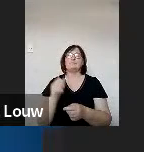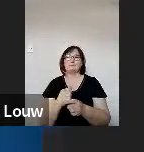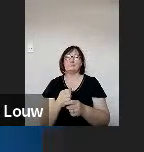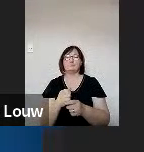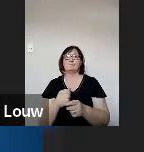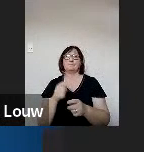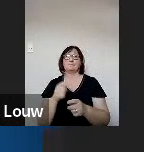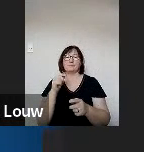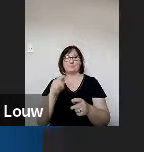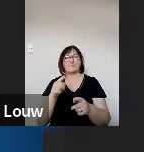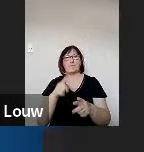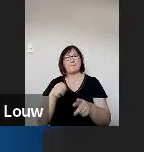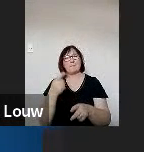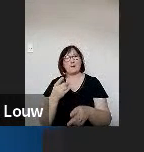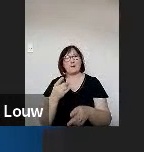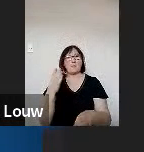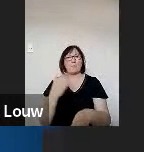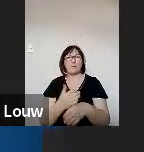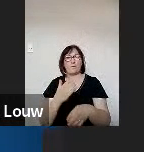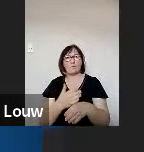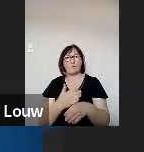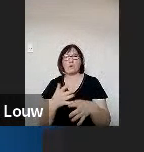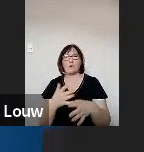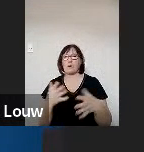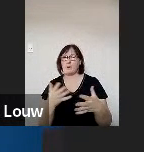career at a junior level as a